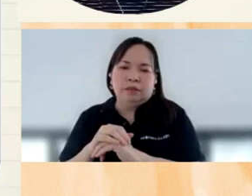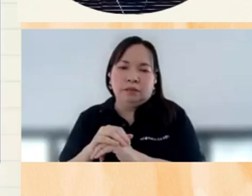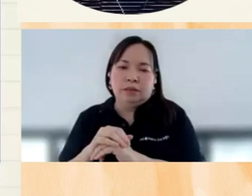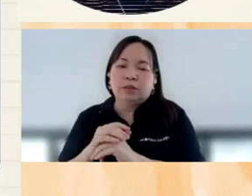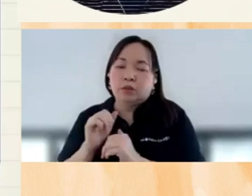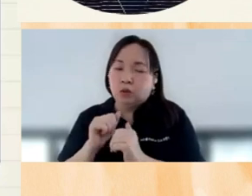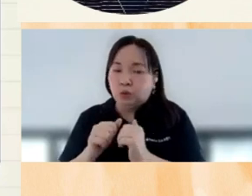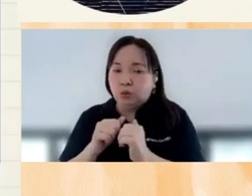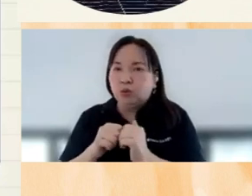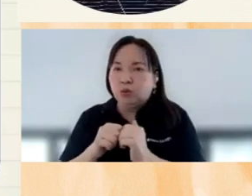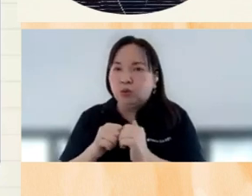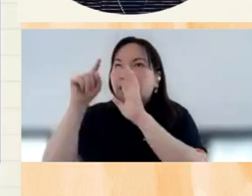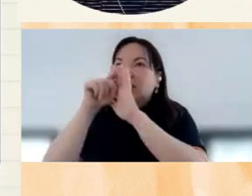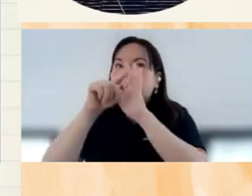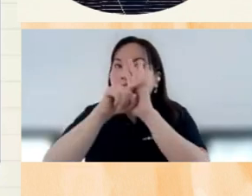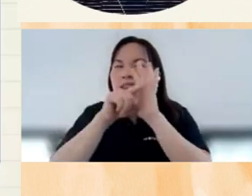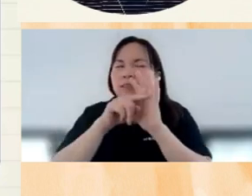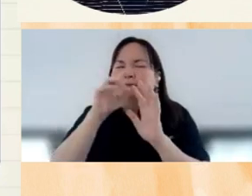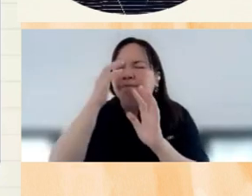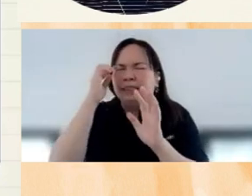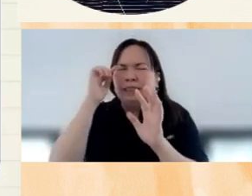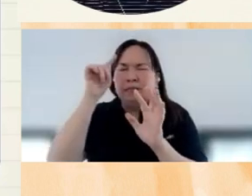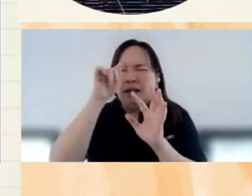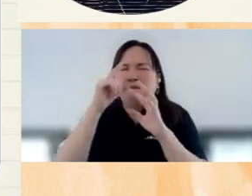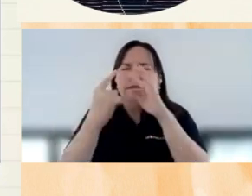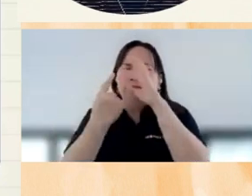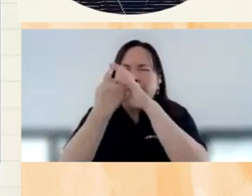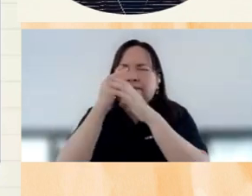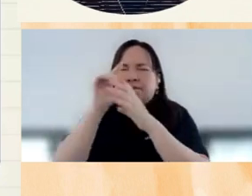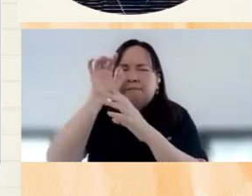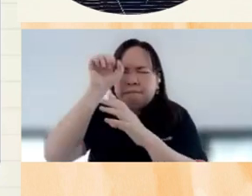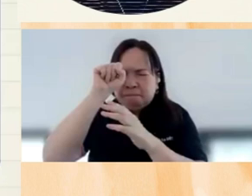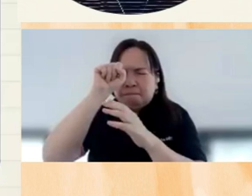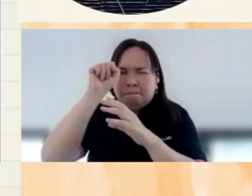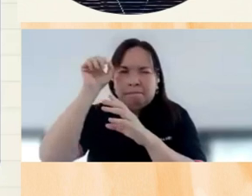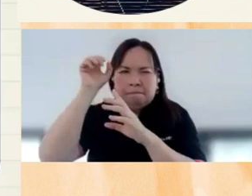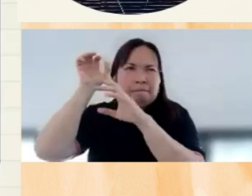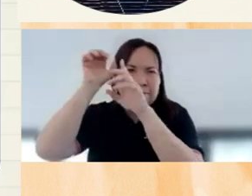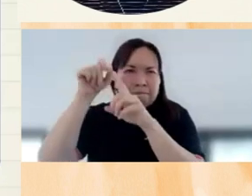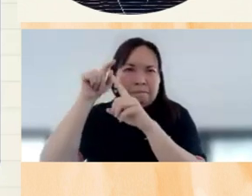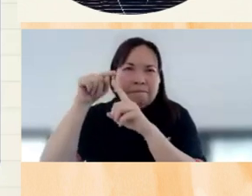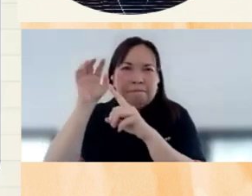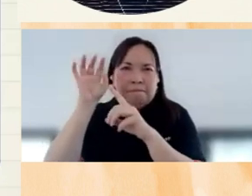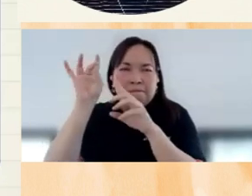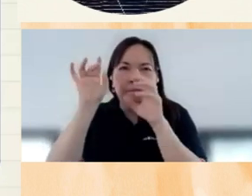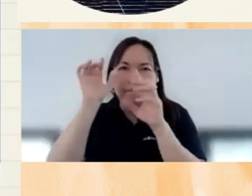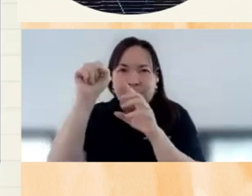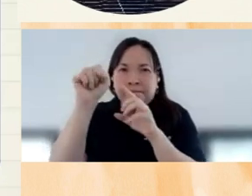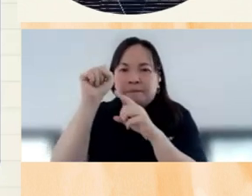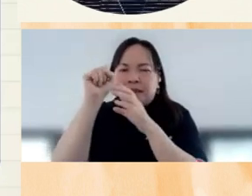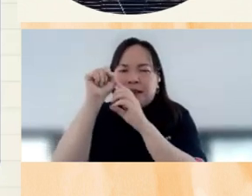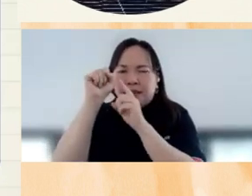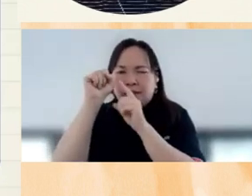they occur. Once you caught the negative thought, you check it for accuracy and